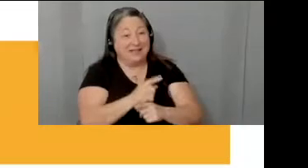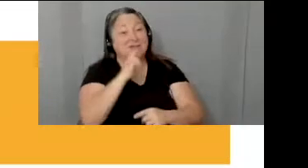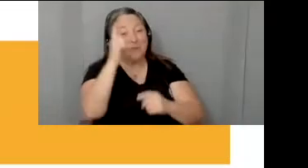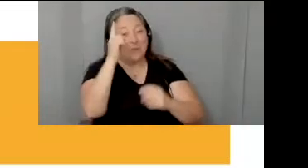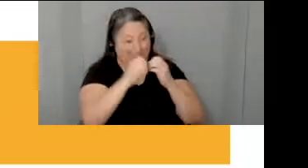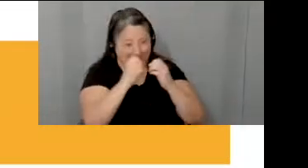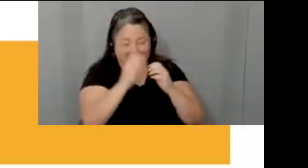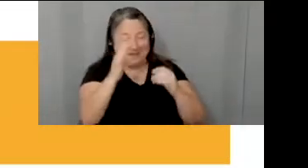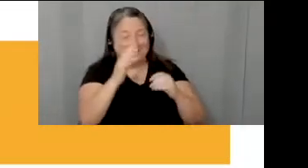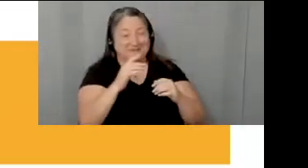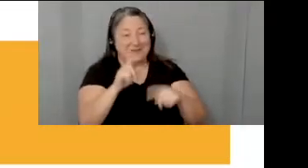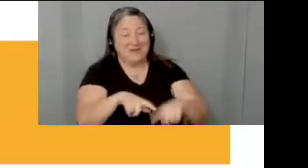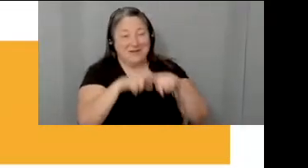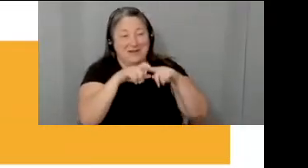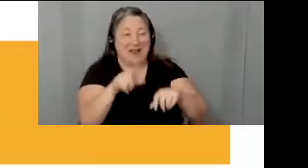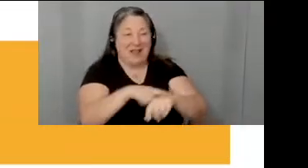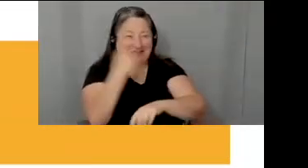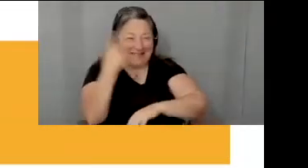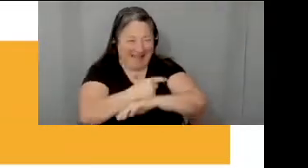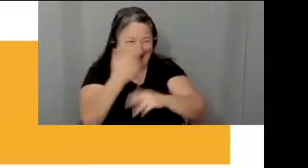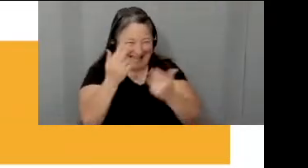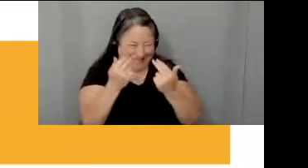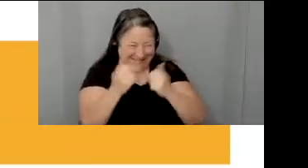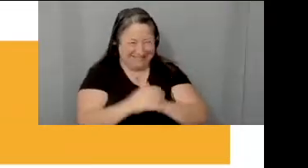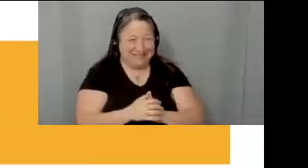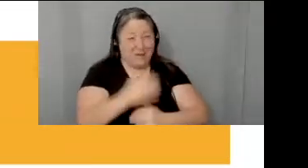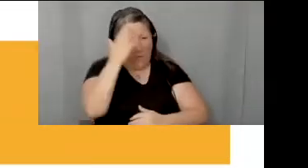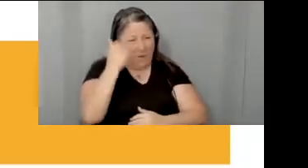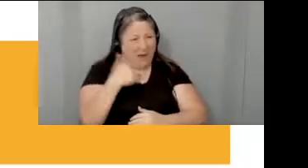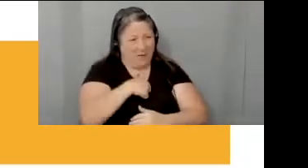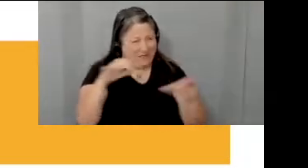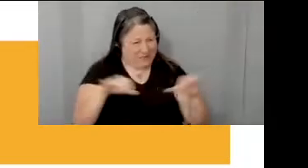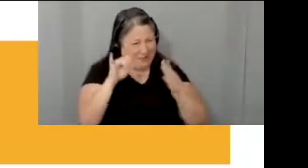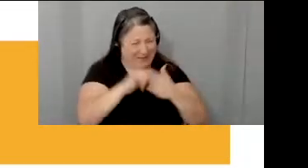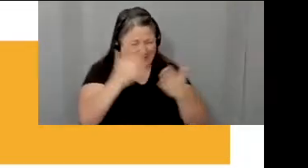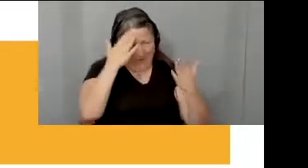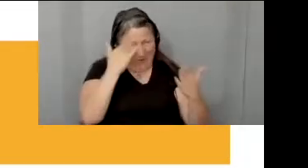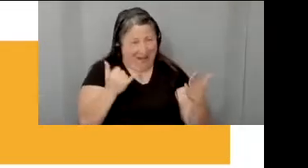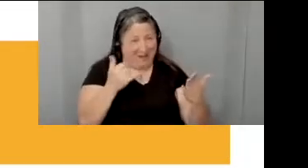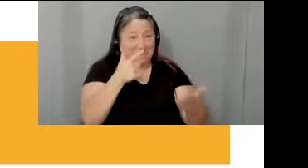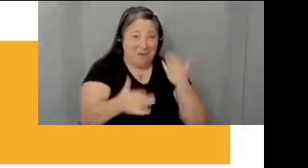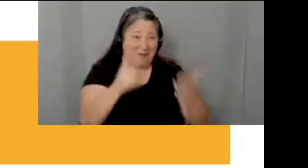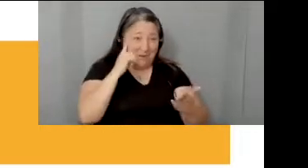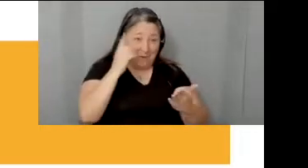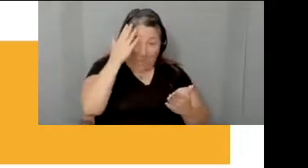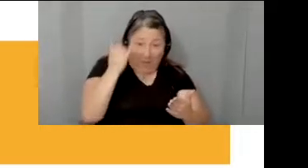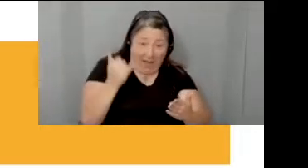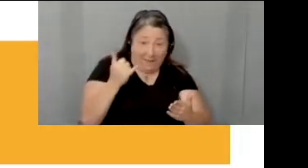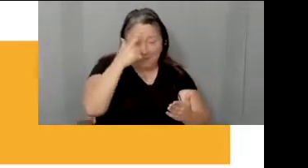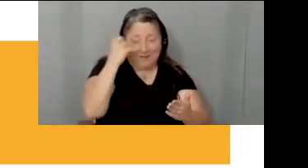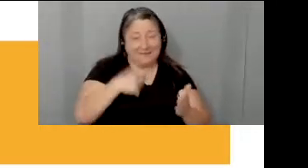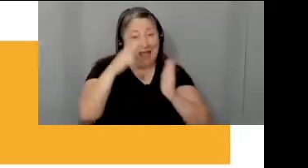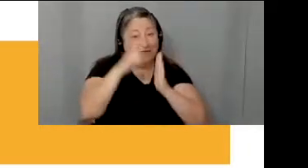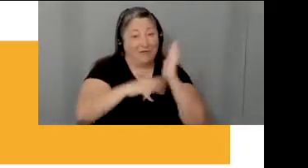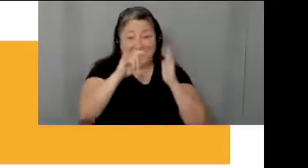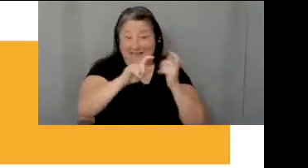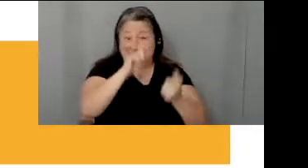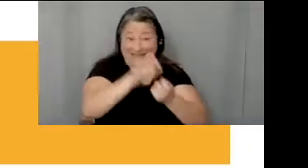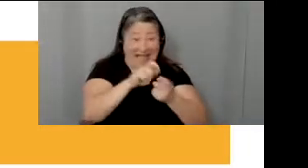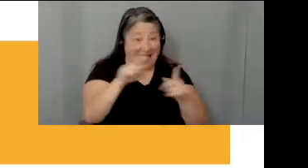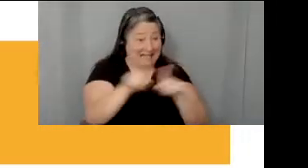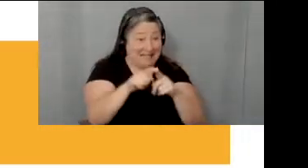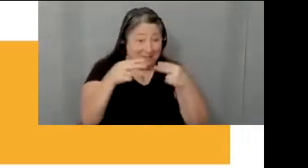Never mind. Long day. So why are we doing this? By now, you've probably heard it because I've read this exact same